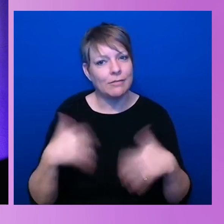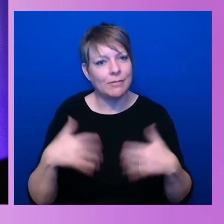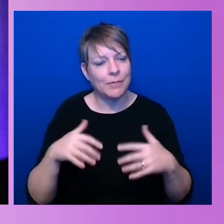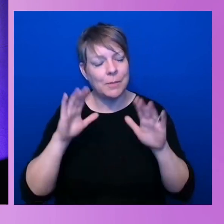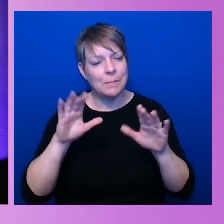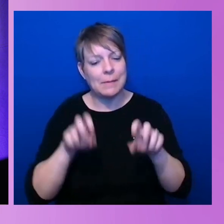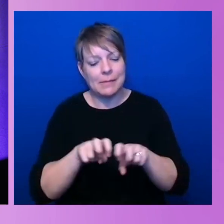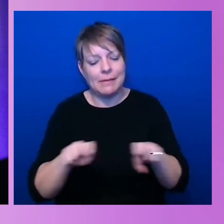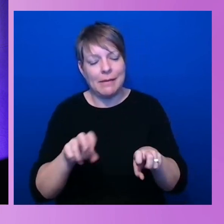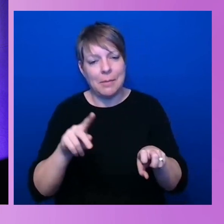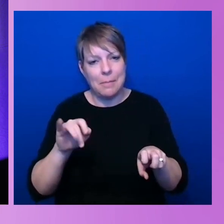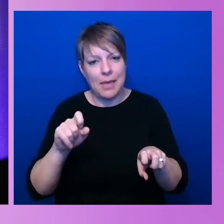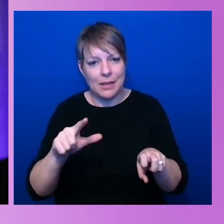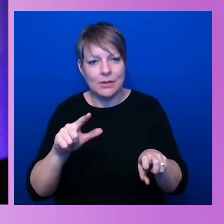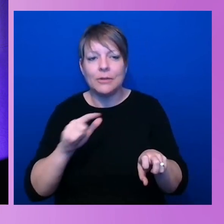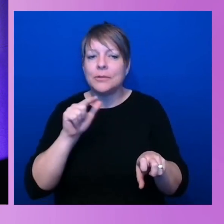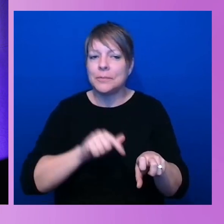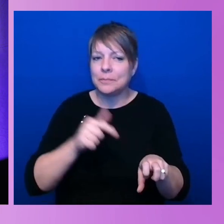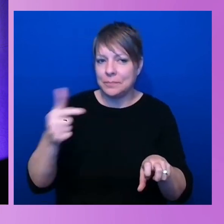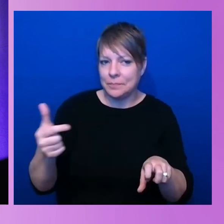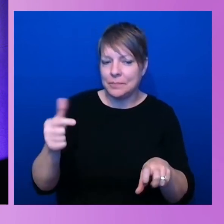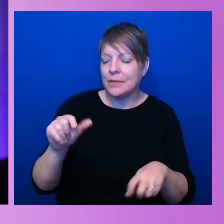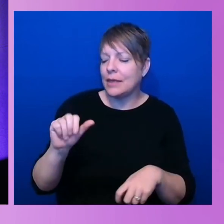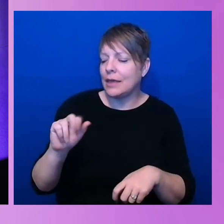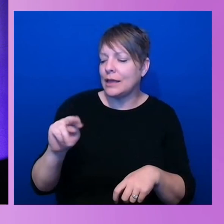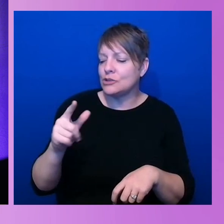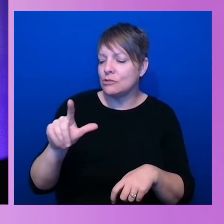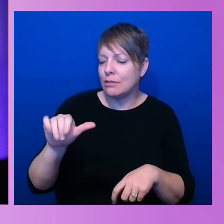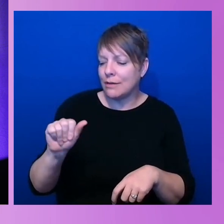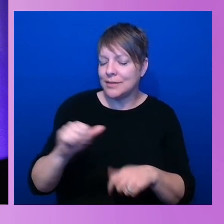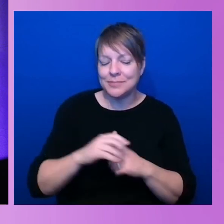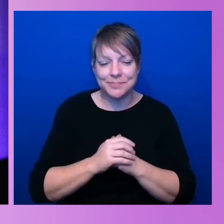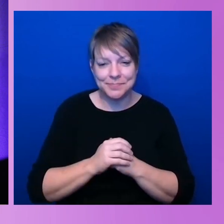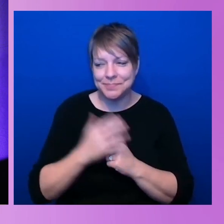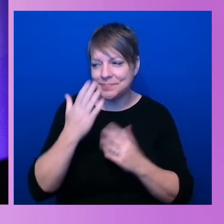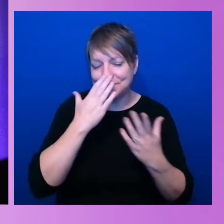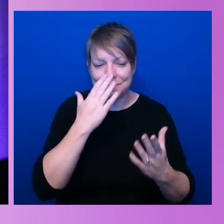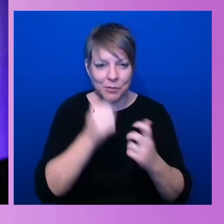with that, I will hand it back over to Angela. Thanks, everyone.